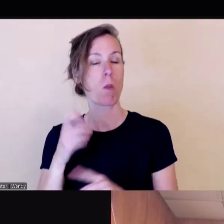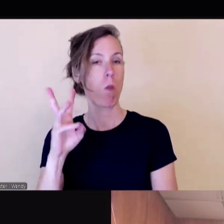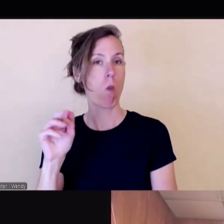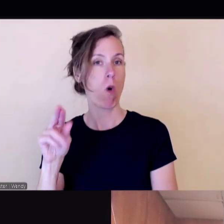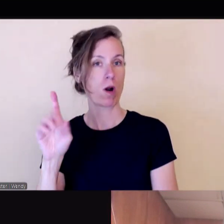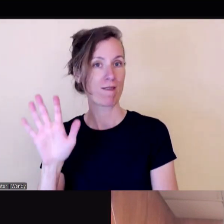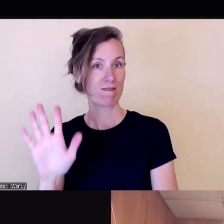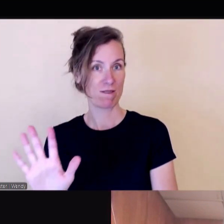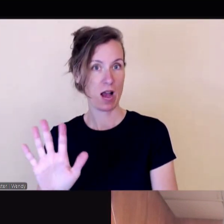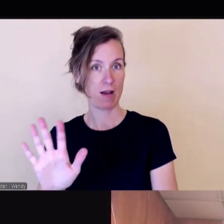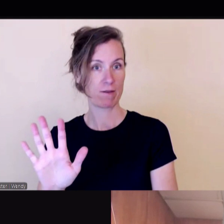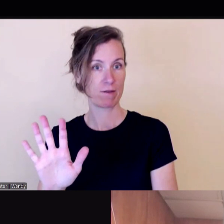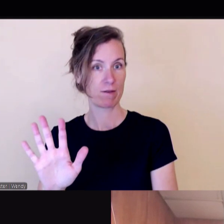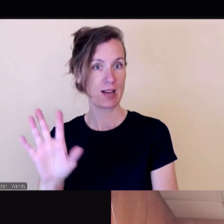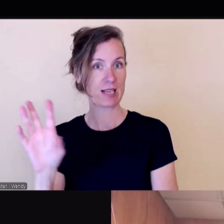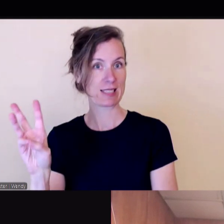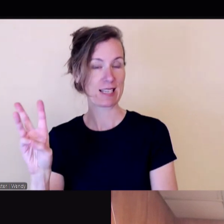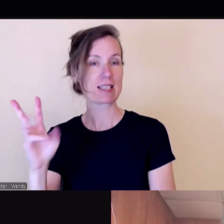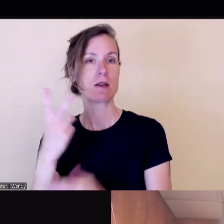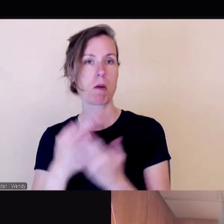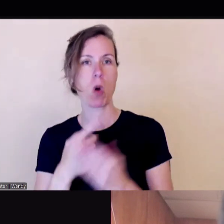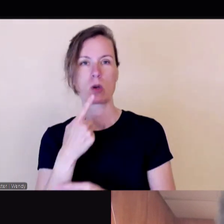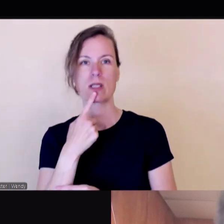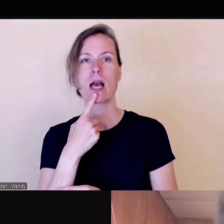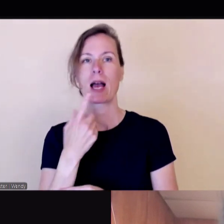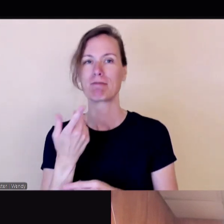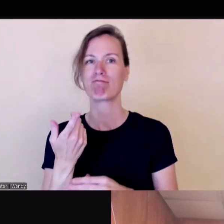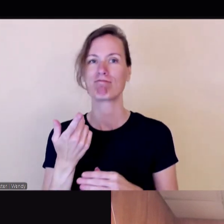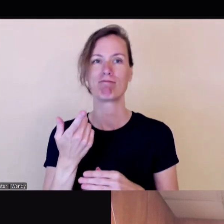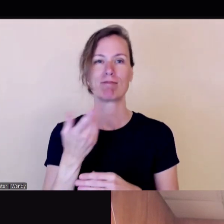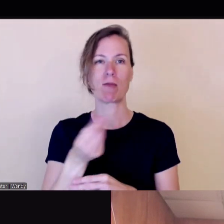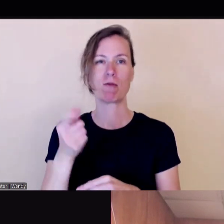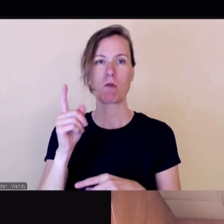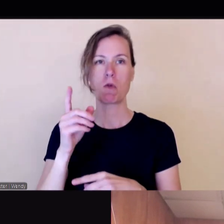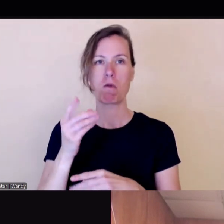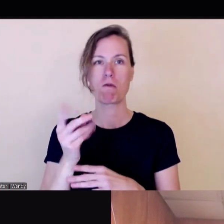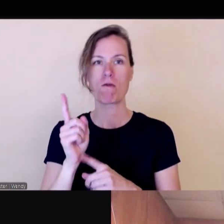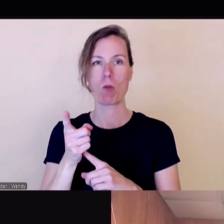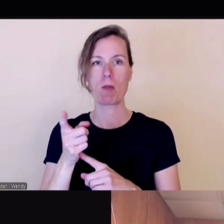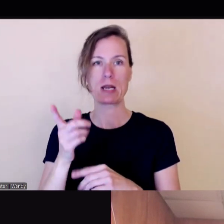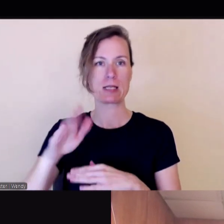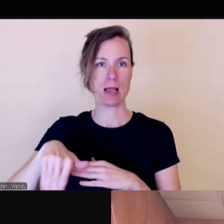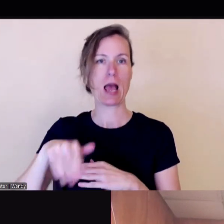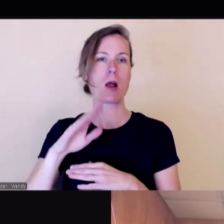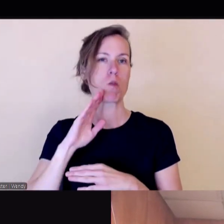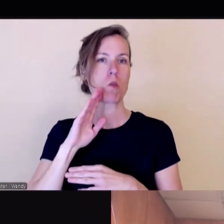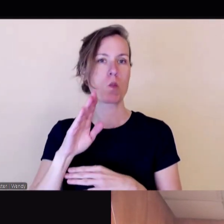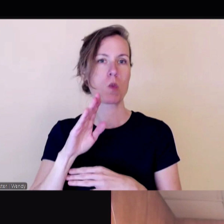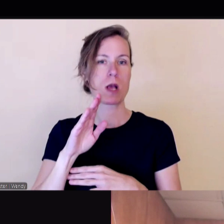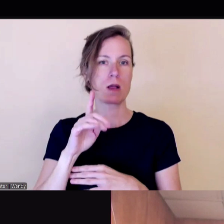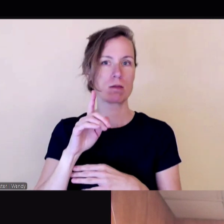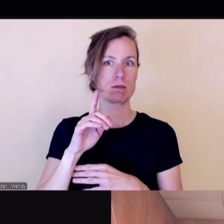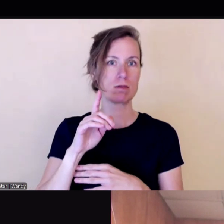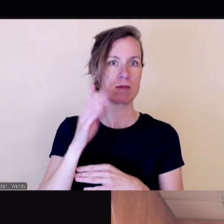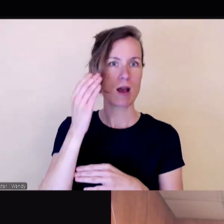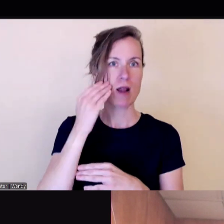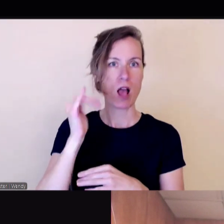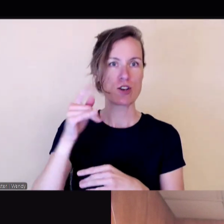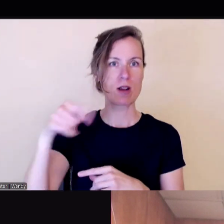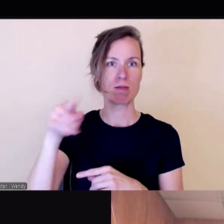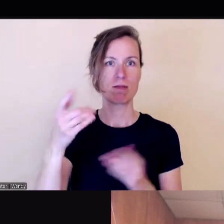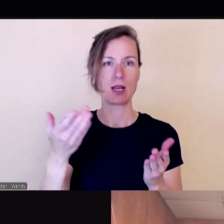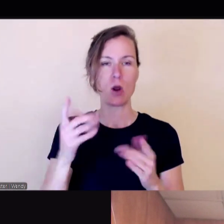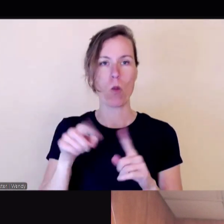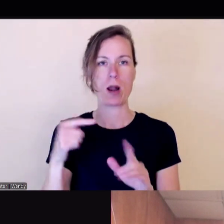6 did tell us they were running a few minutes late, so we will acknowledge them when they get here. We're going to say the Pledge of